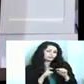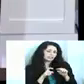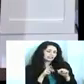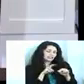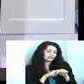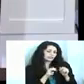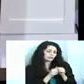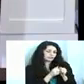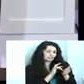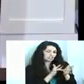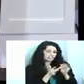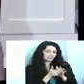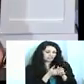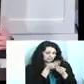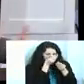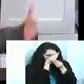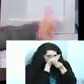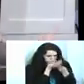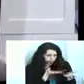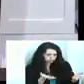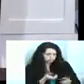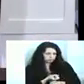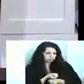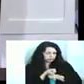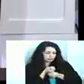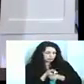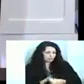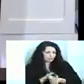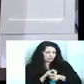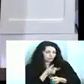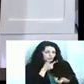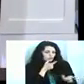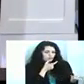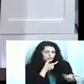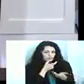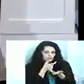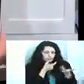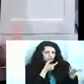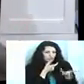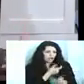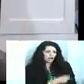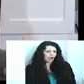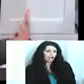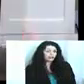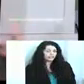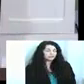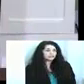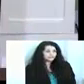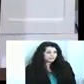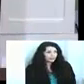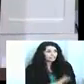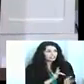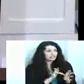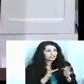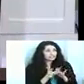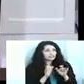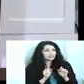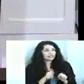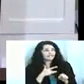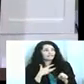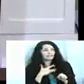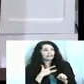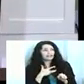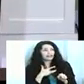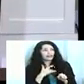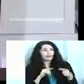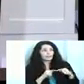there. To just tell Jesus who we are. To let Jesus feel the pain of who we